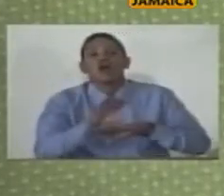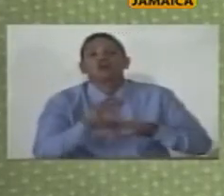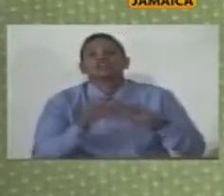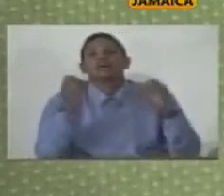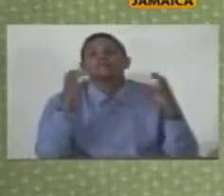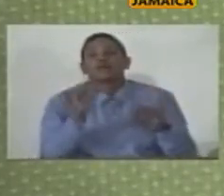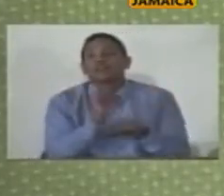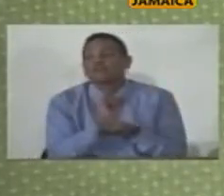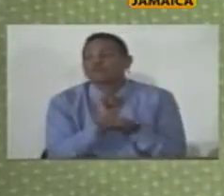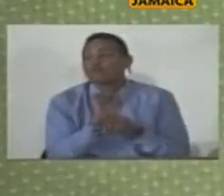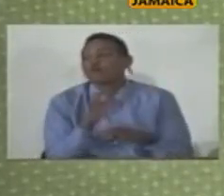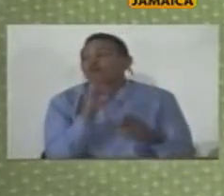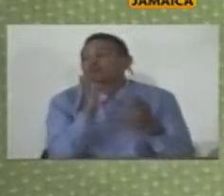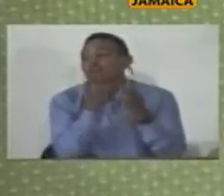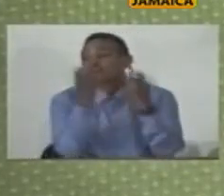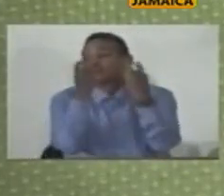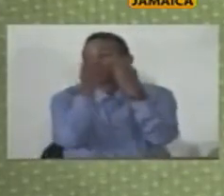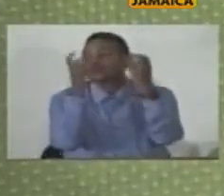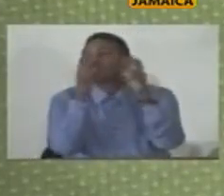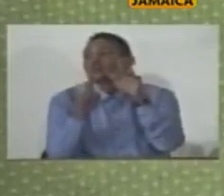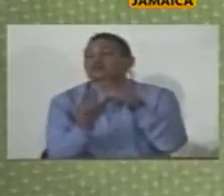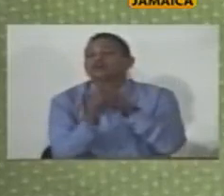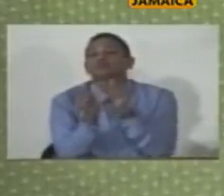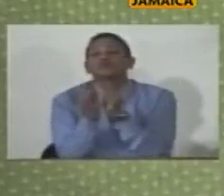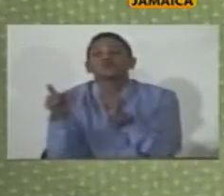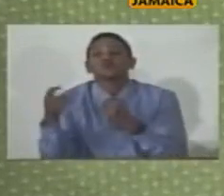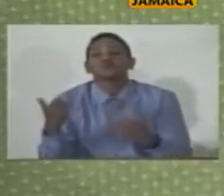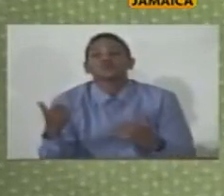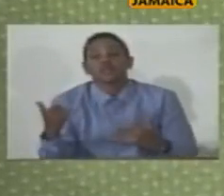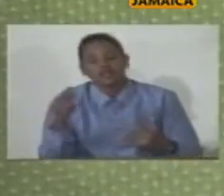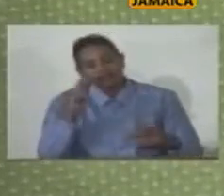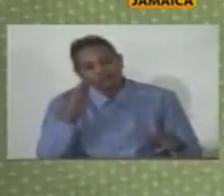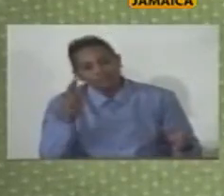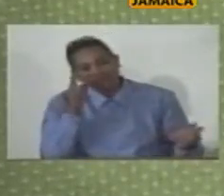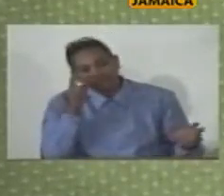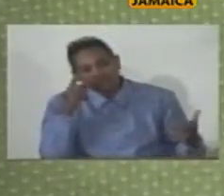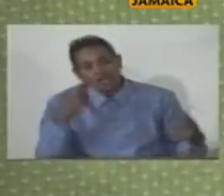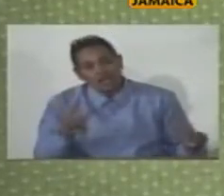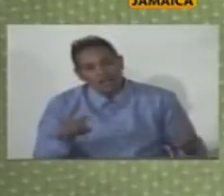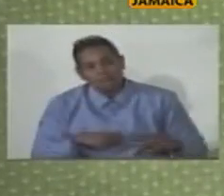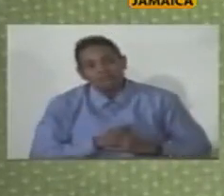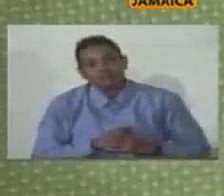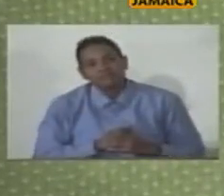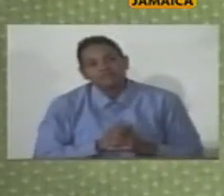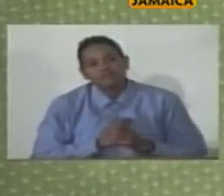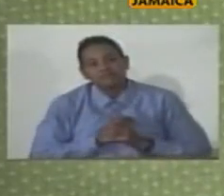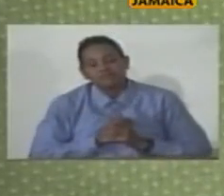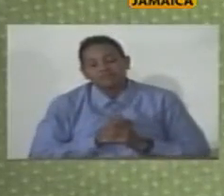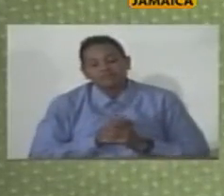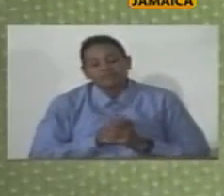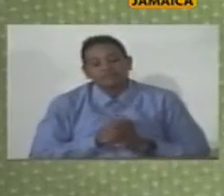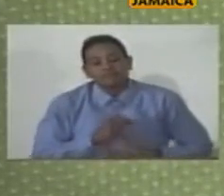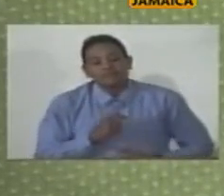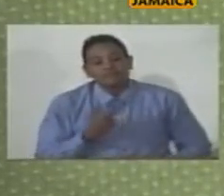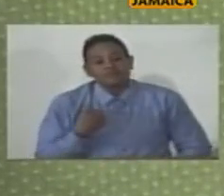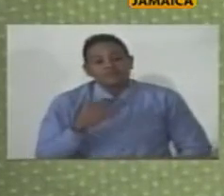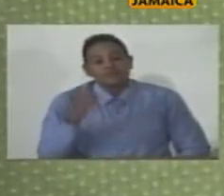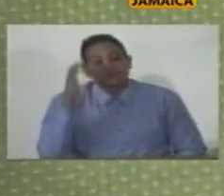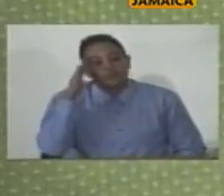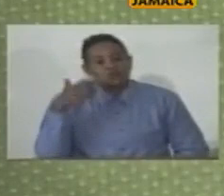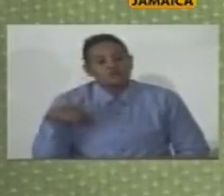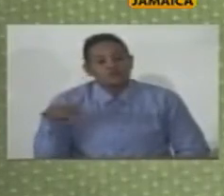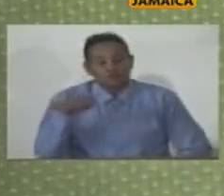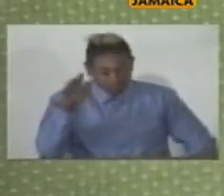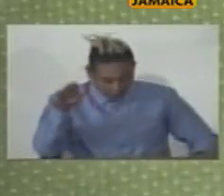workers that came with you today. We want to welcome you to